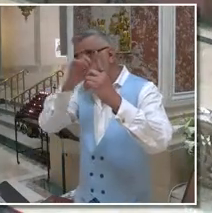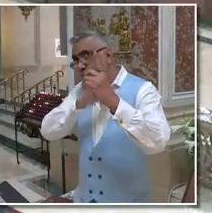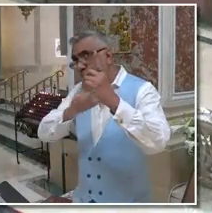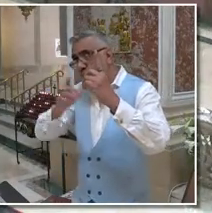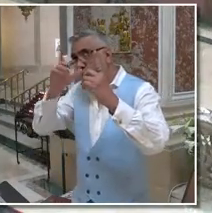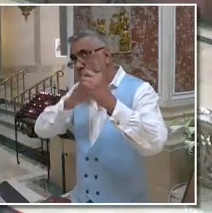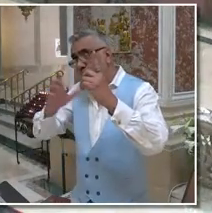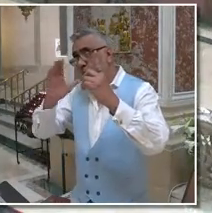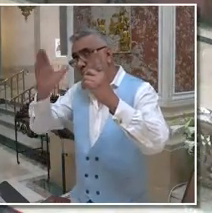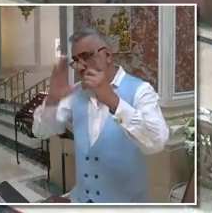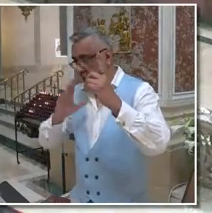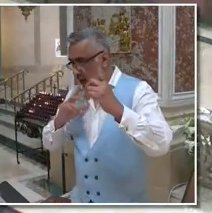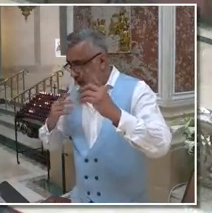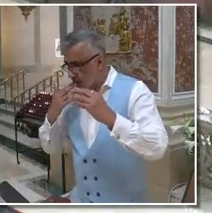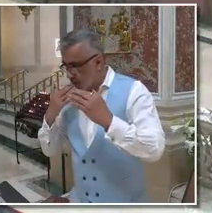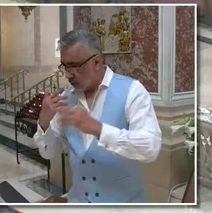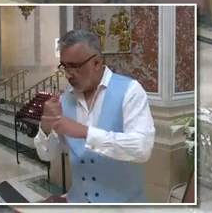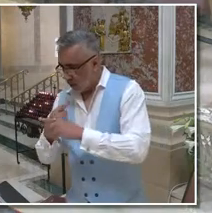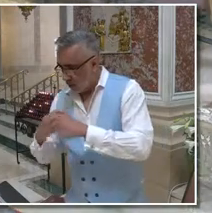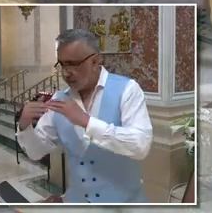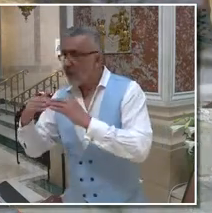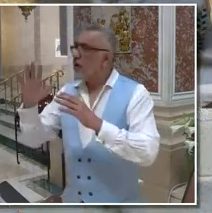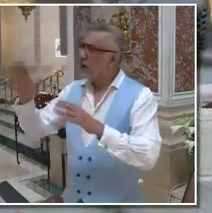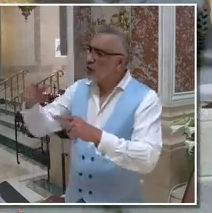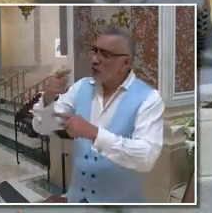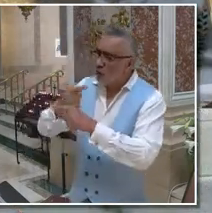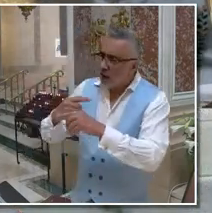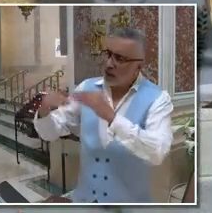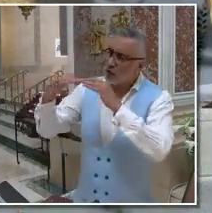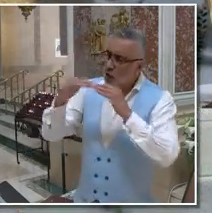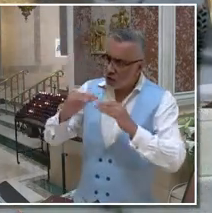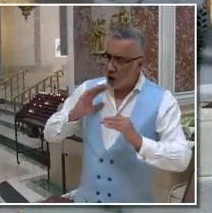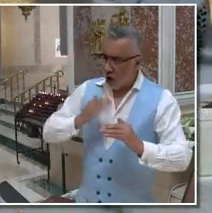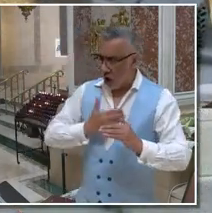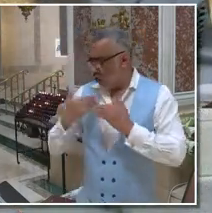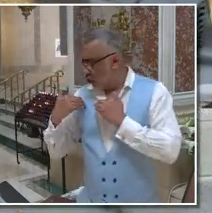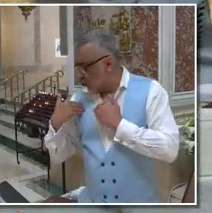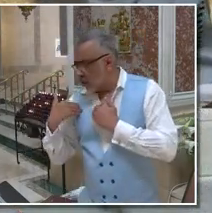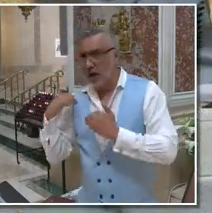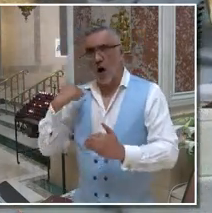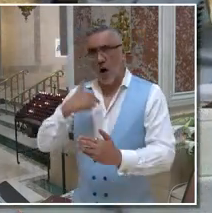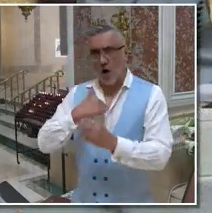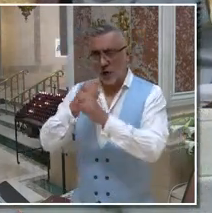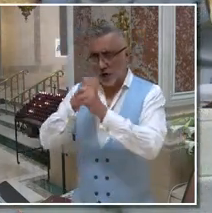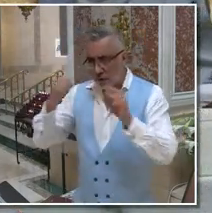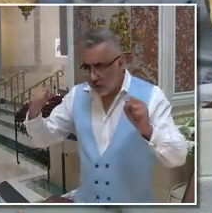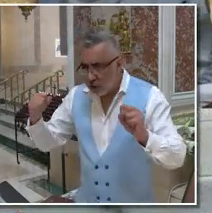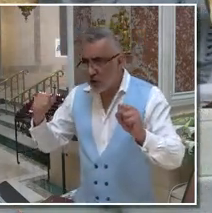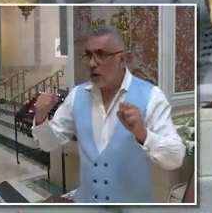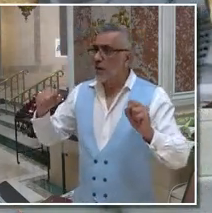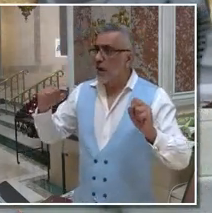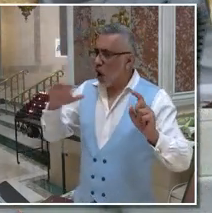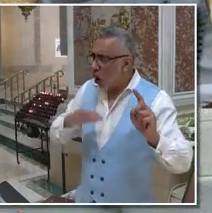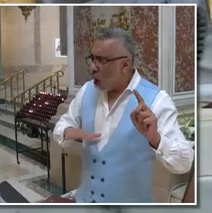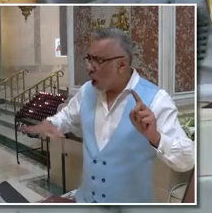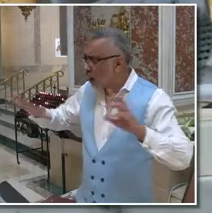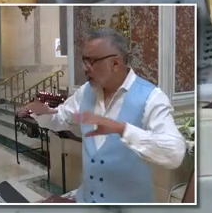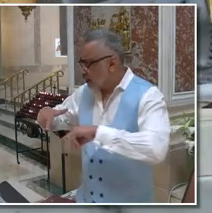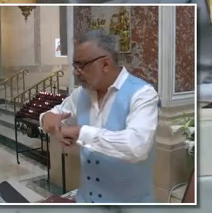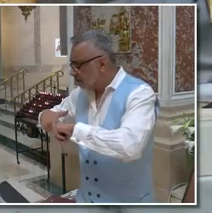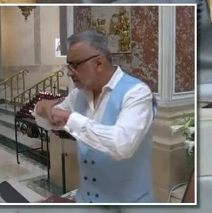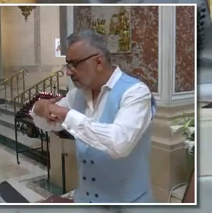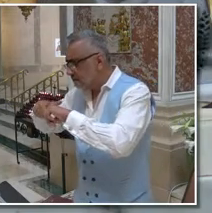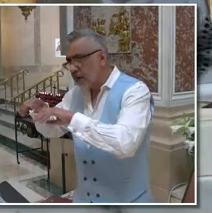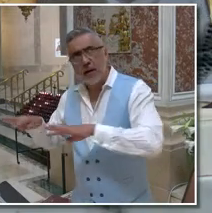God. It is truly right and just, our duty and our salvation, at all times to acclaim you,